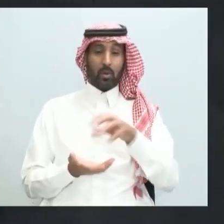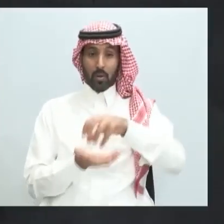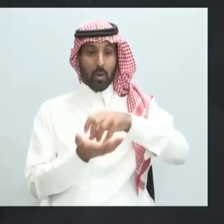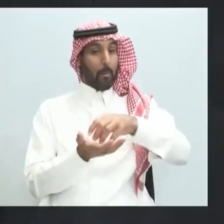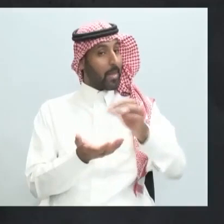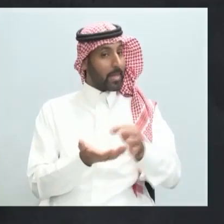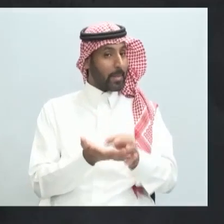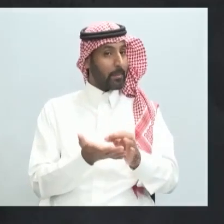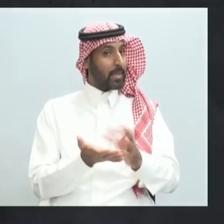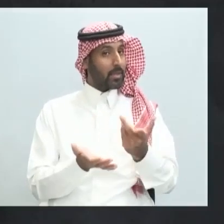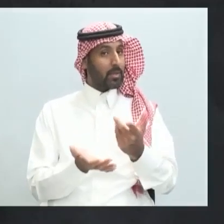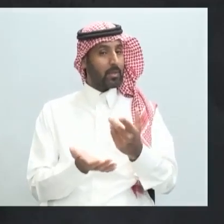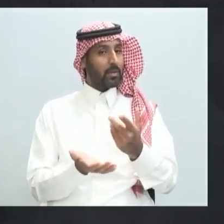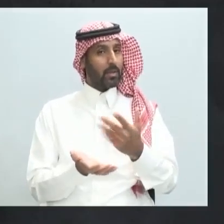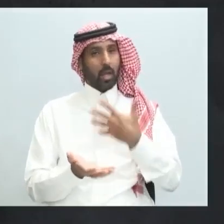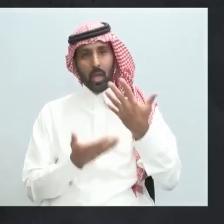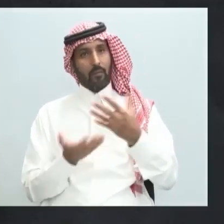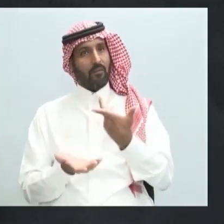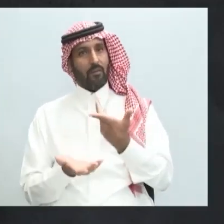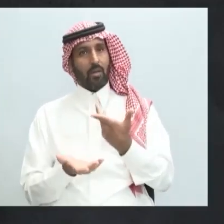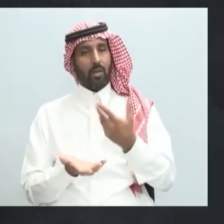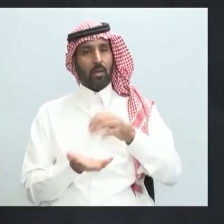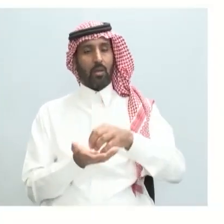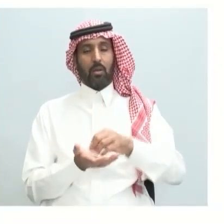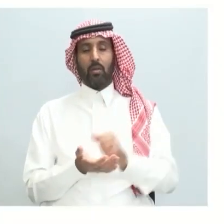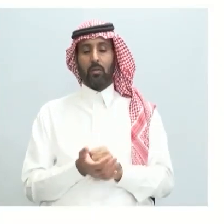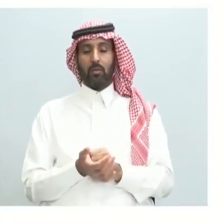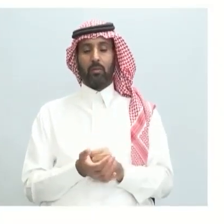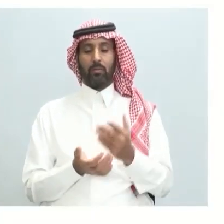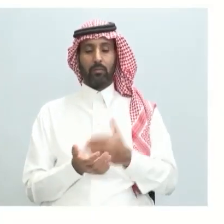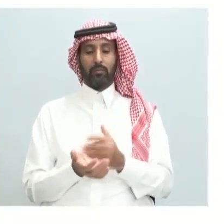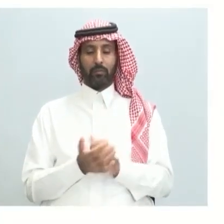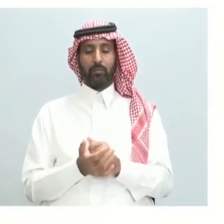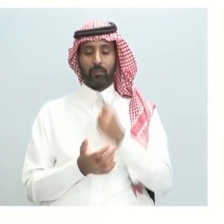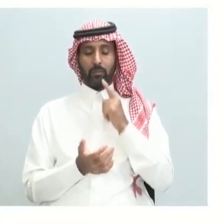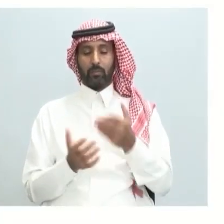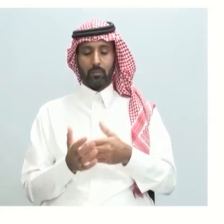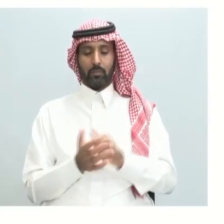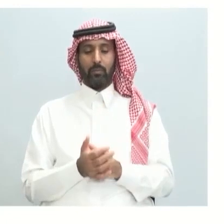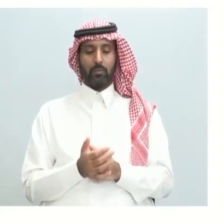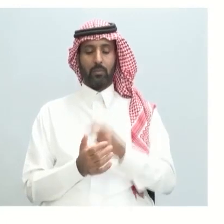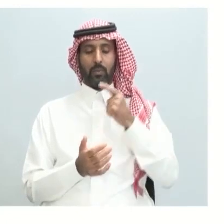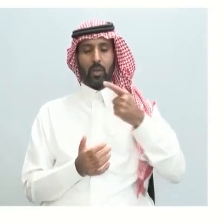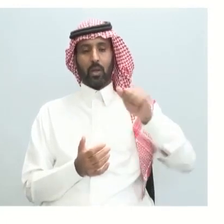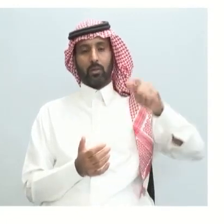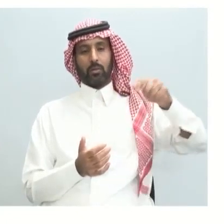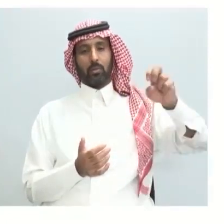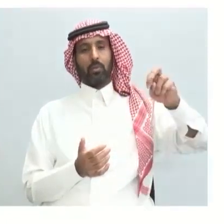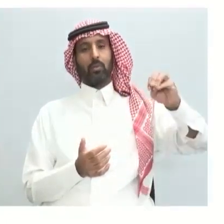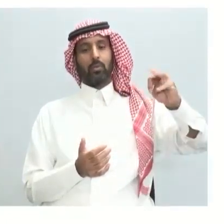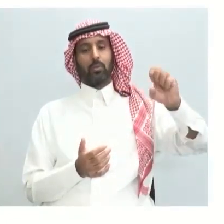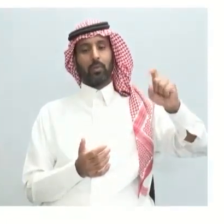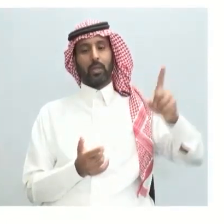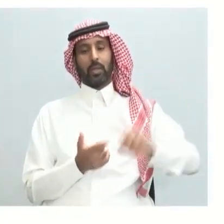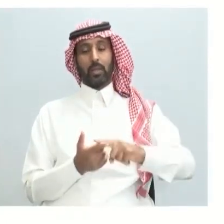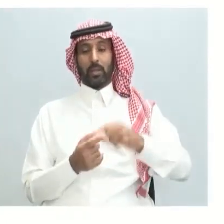mood of that place? Yes, this is an easy one. Actually, it's the last one. It's the word atmosphere. Very